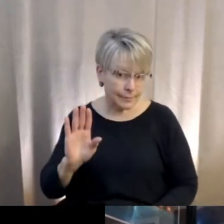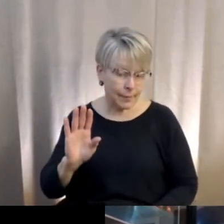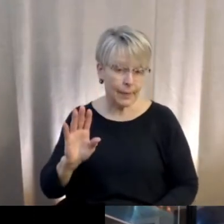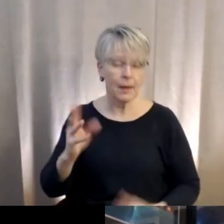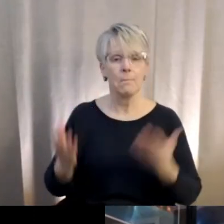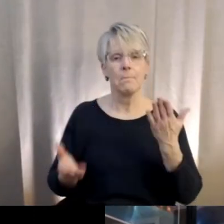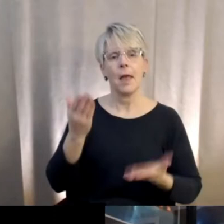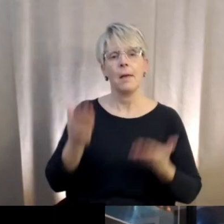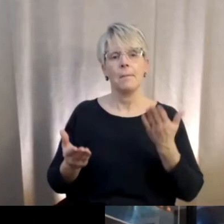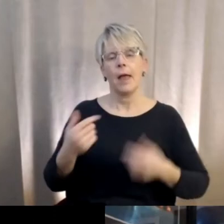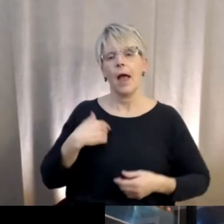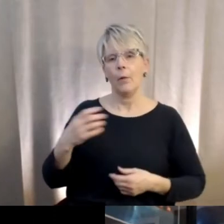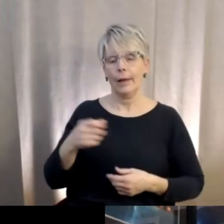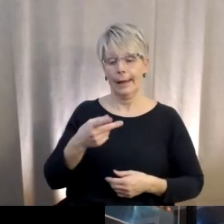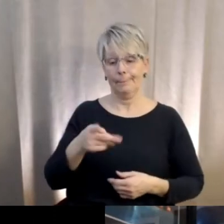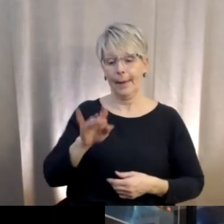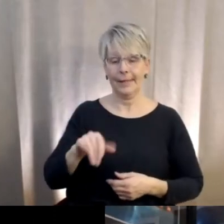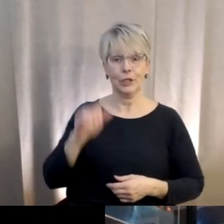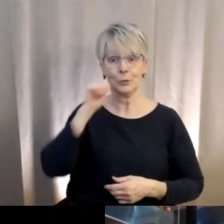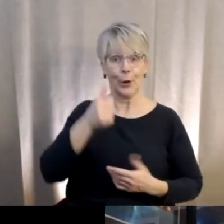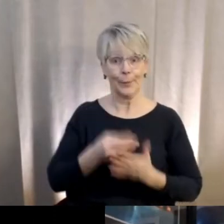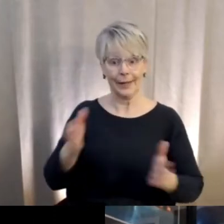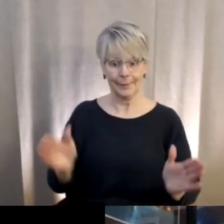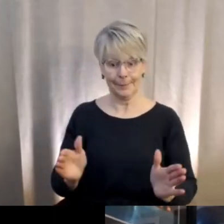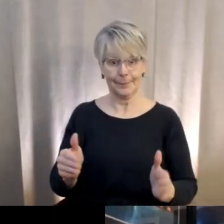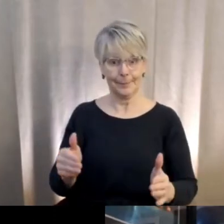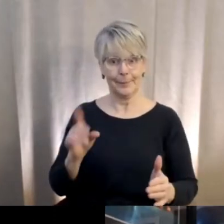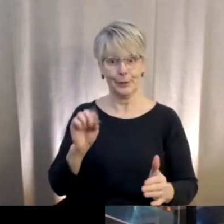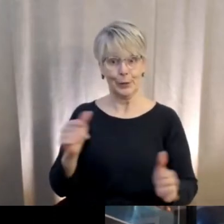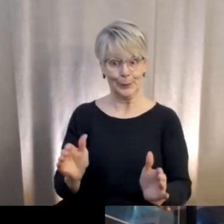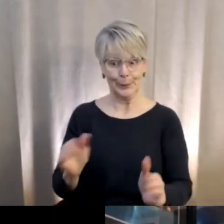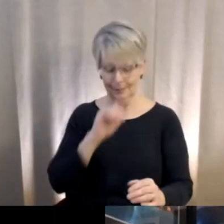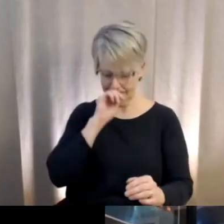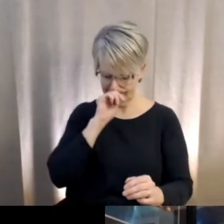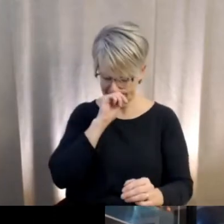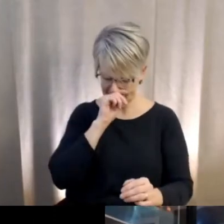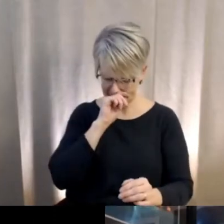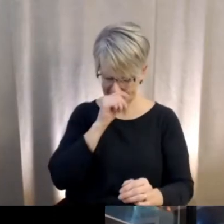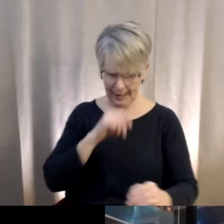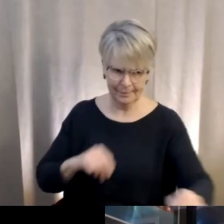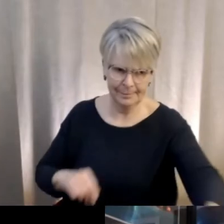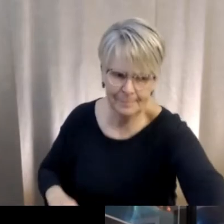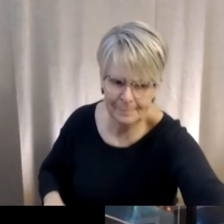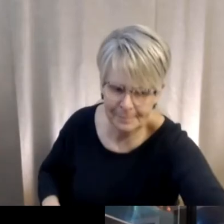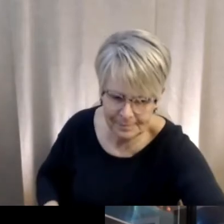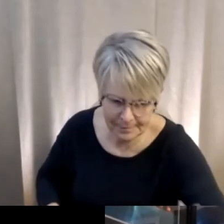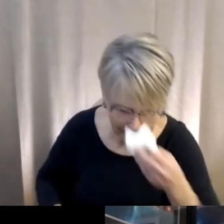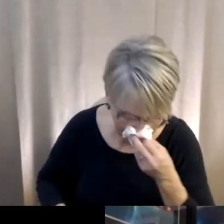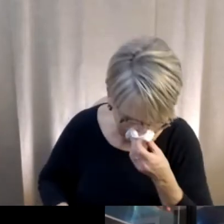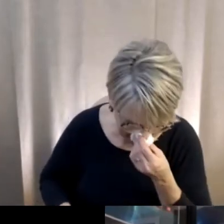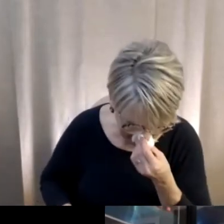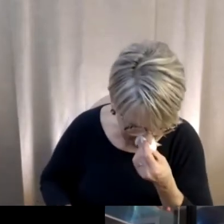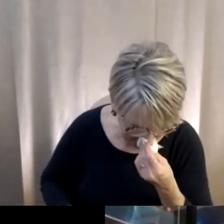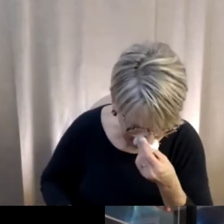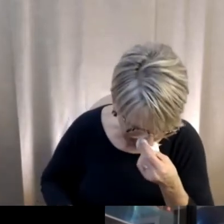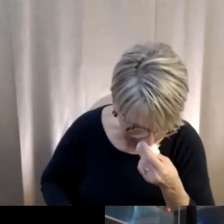want to go and get a puppy tomorrow and hire you for training, what would